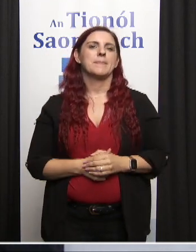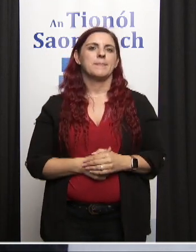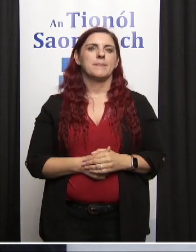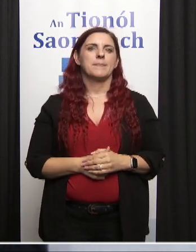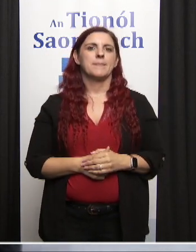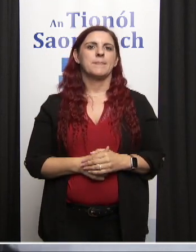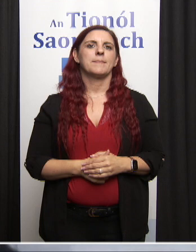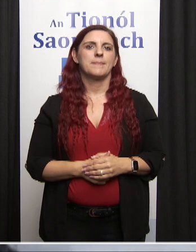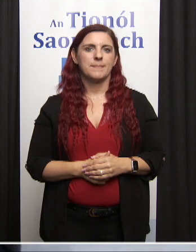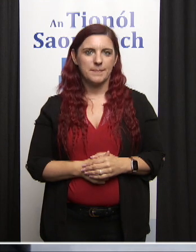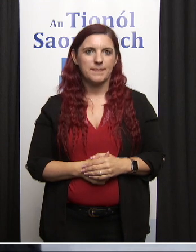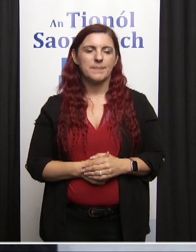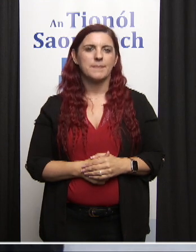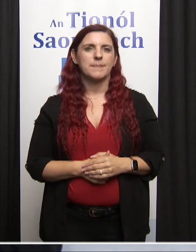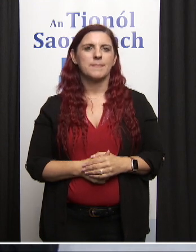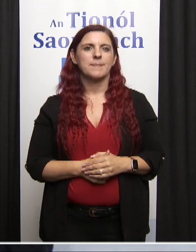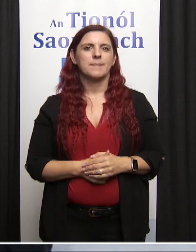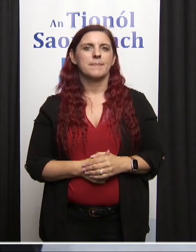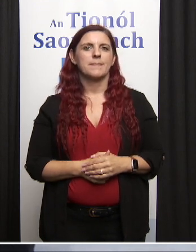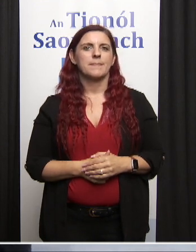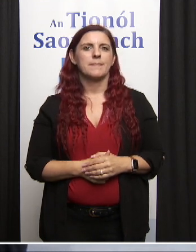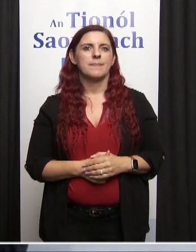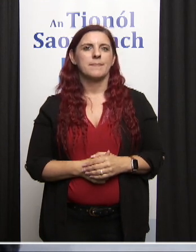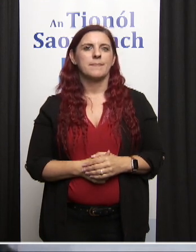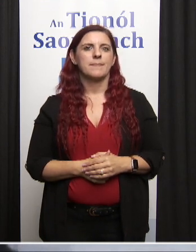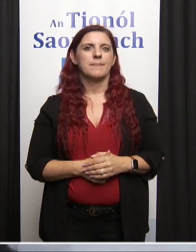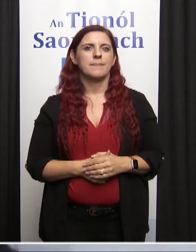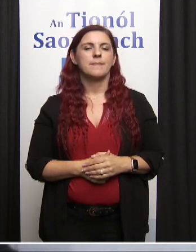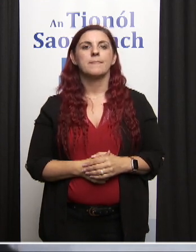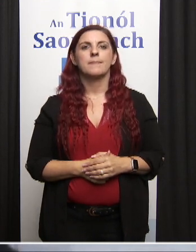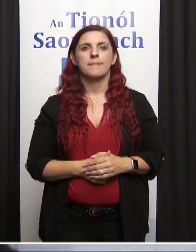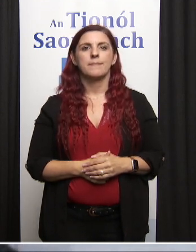What's also impressed me is your ability to